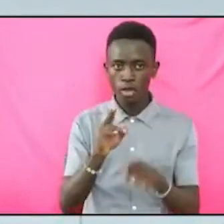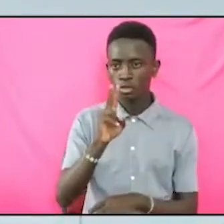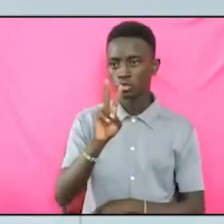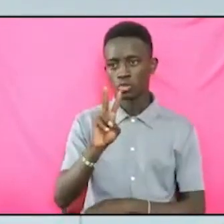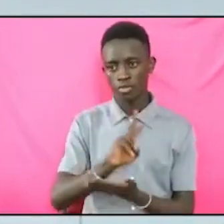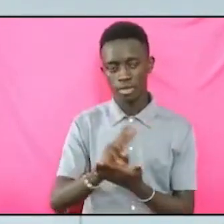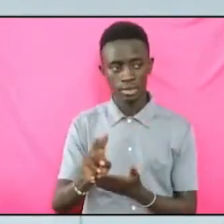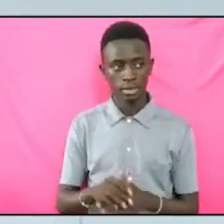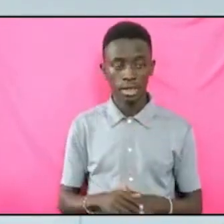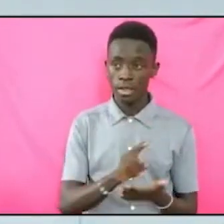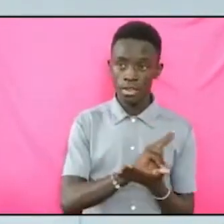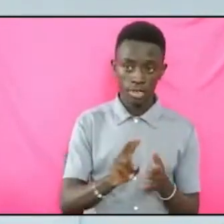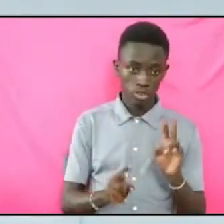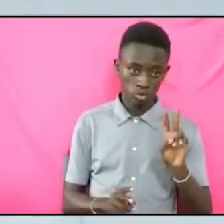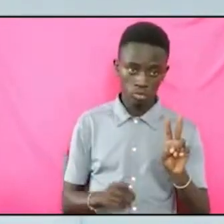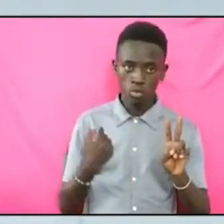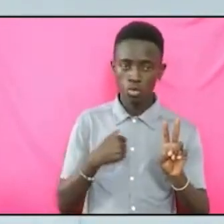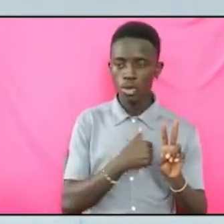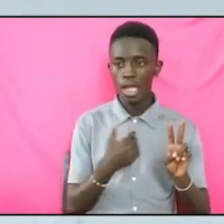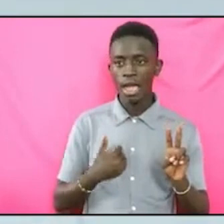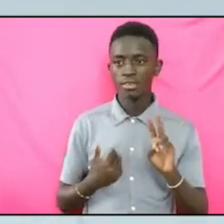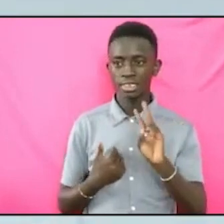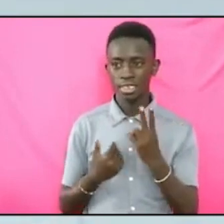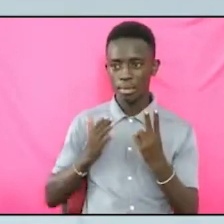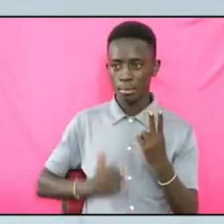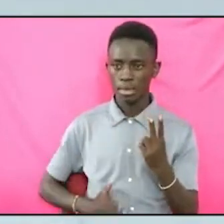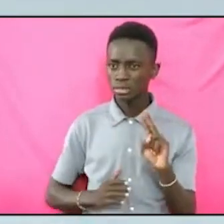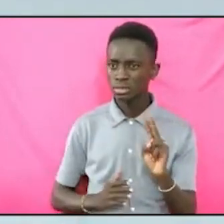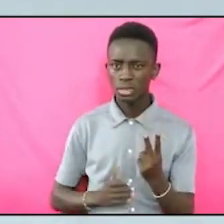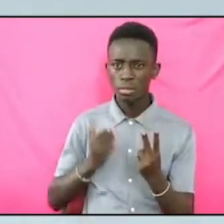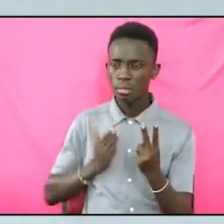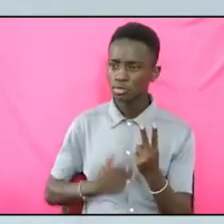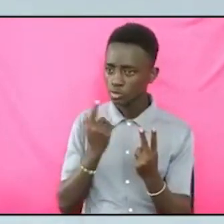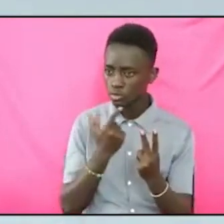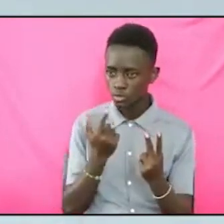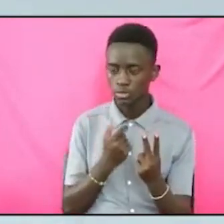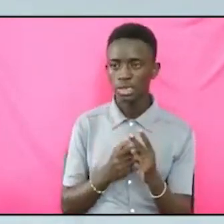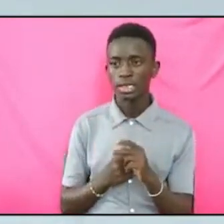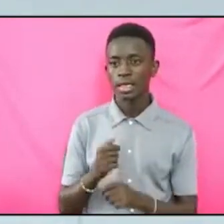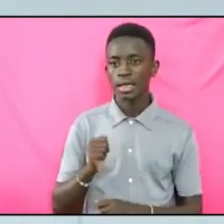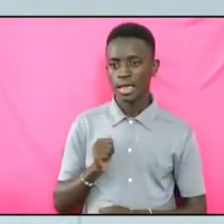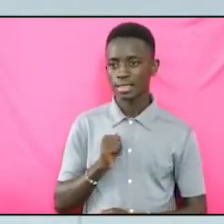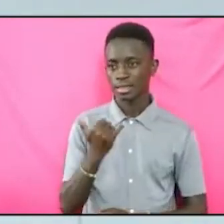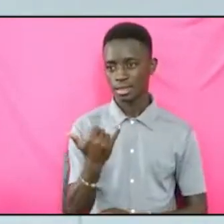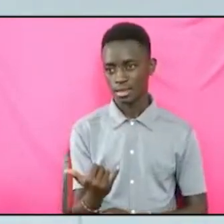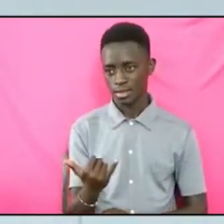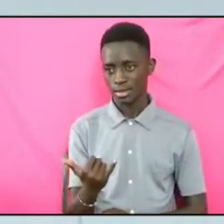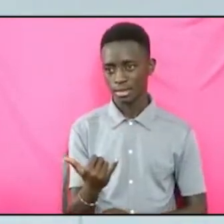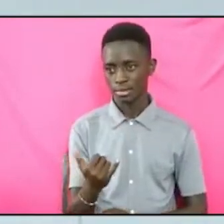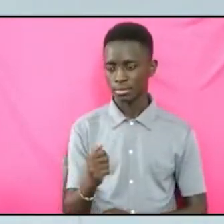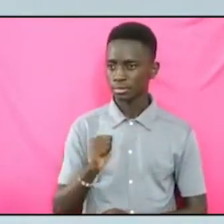2, we are introduced to a second character. And this character is a young girl. In fact, she's